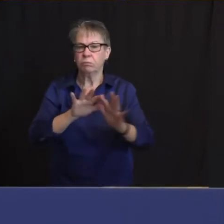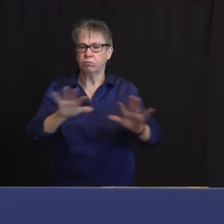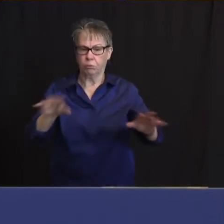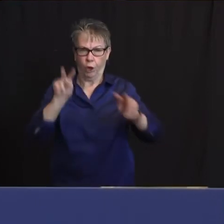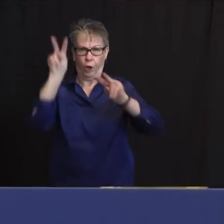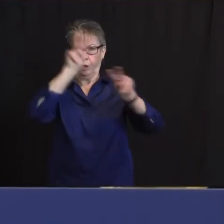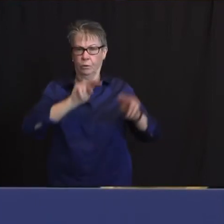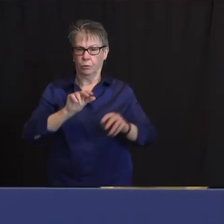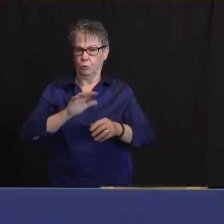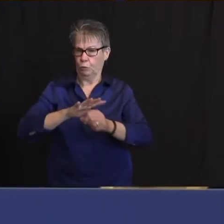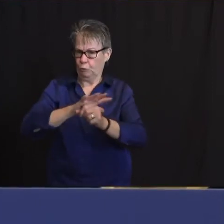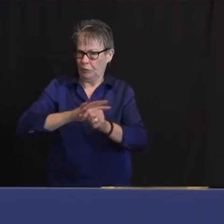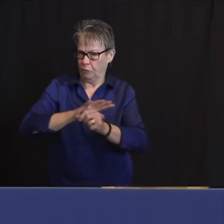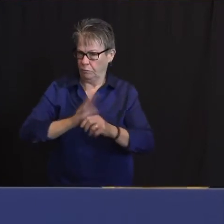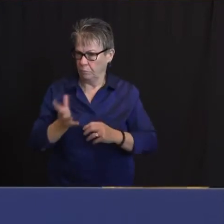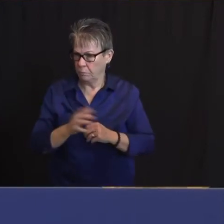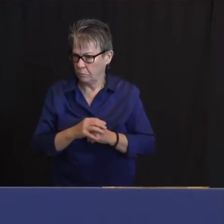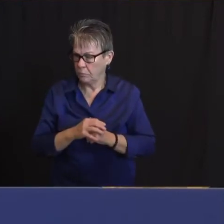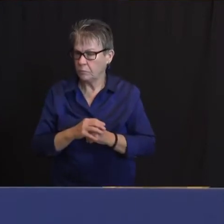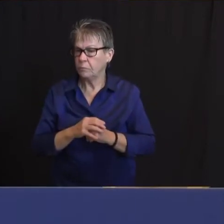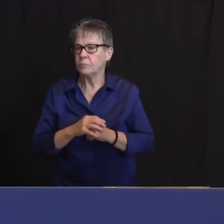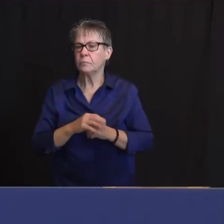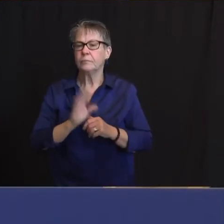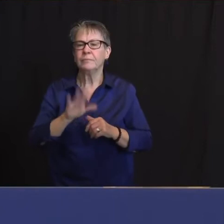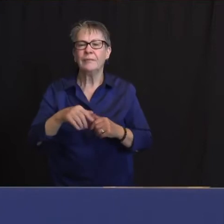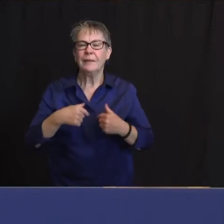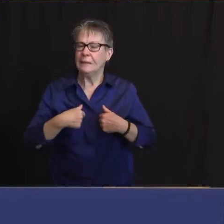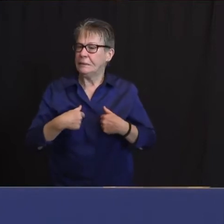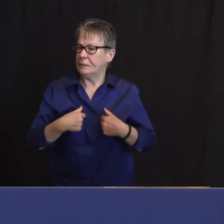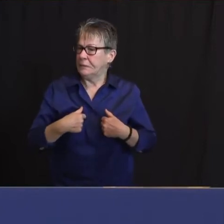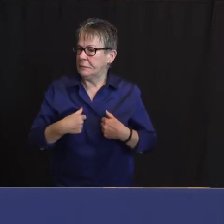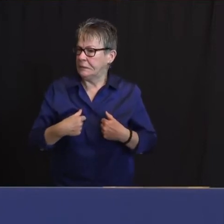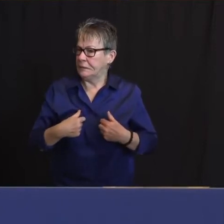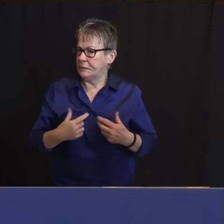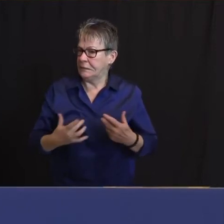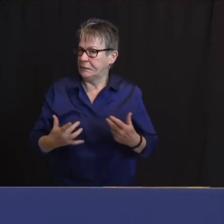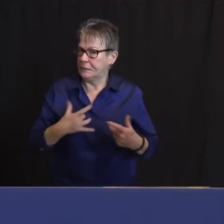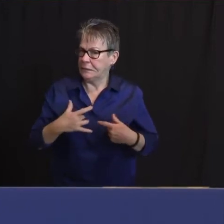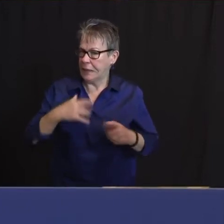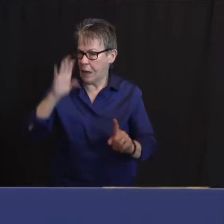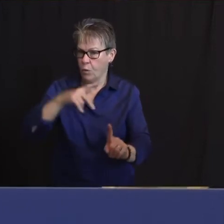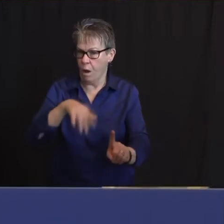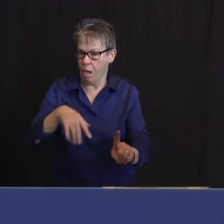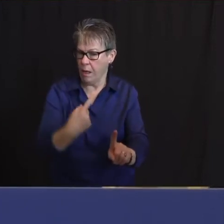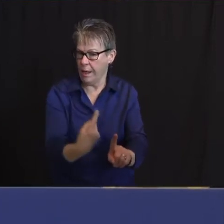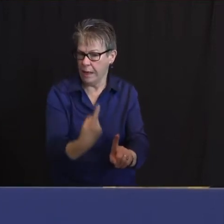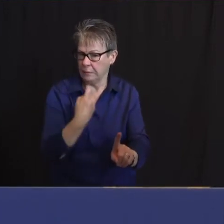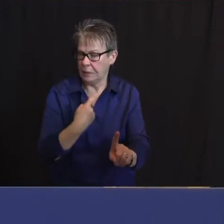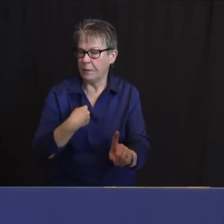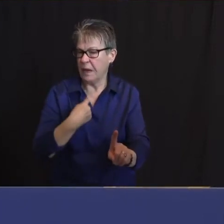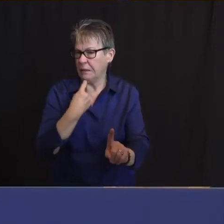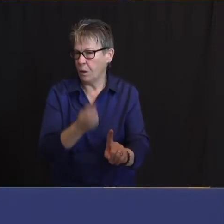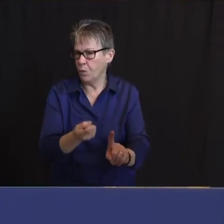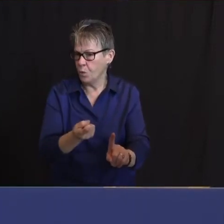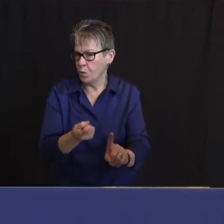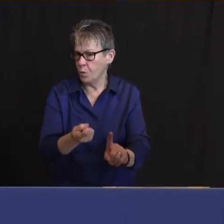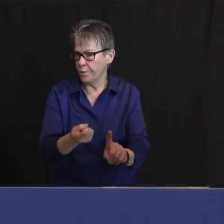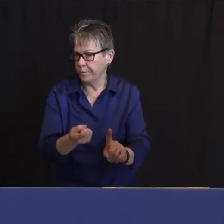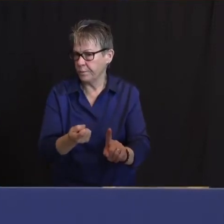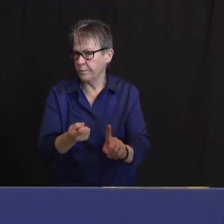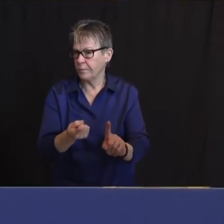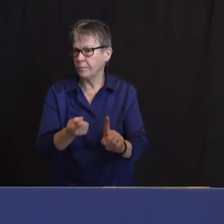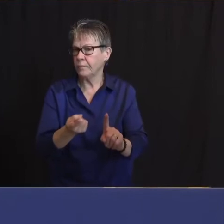get concerned, I think we've said this before many times, you didn't ask this, but I want to, if I want to go out to dinner First of all, if